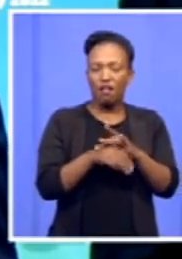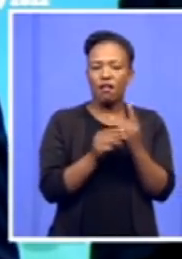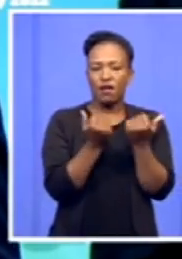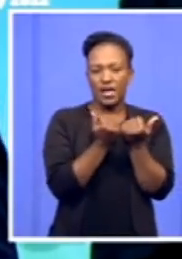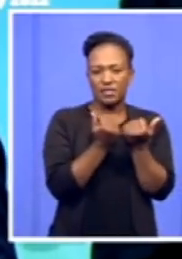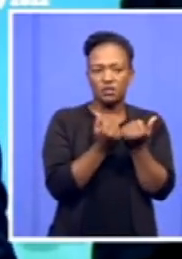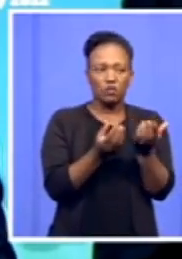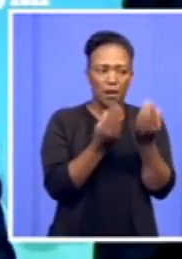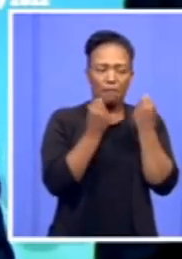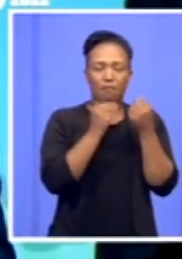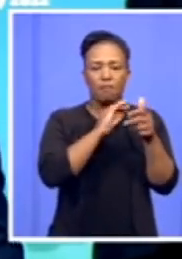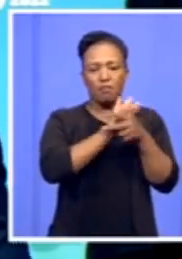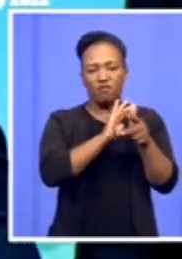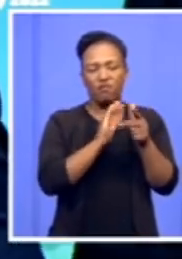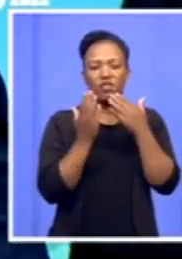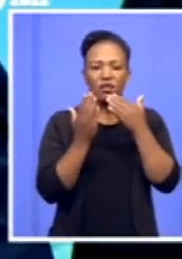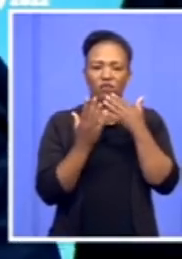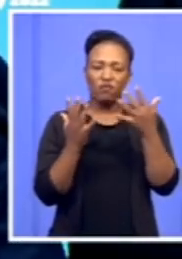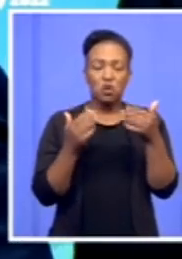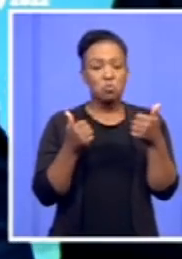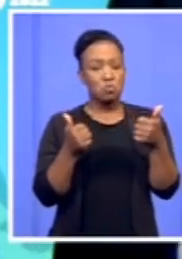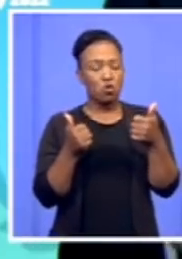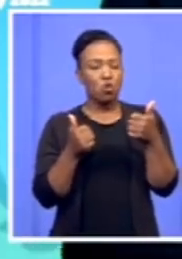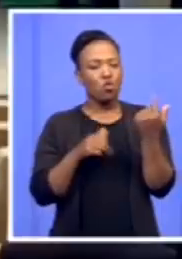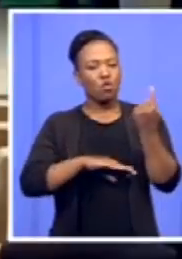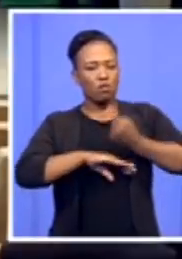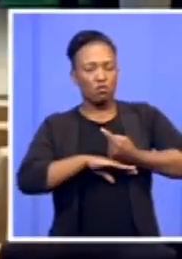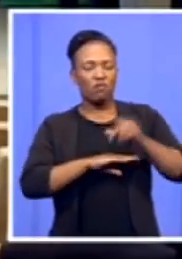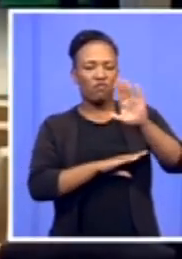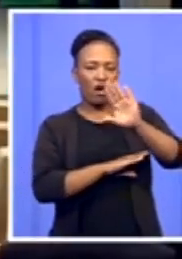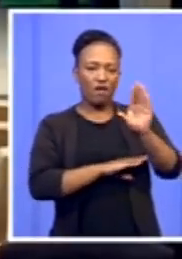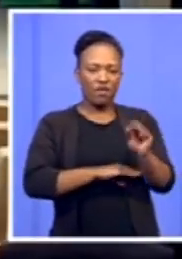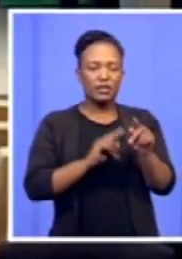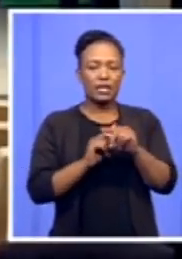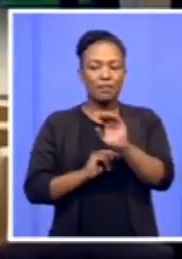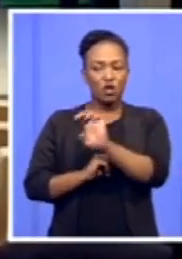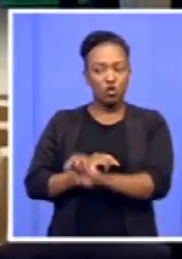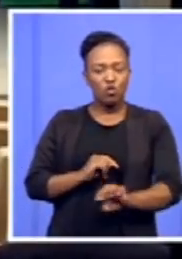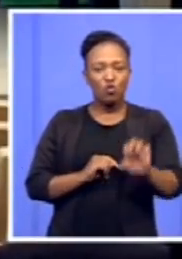think that this is a great day for Africa and for Europe and for our summit as well. Thank you.